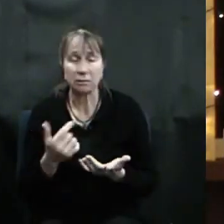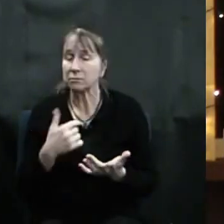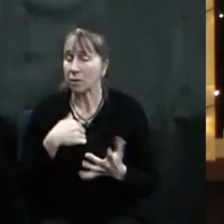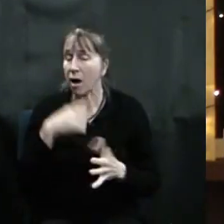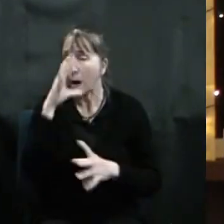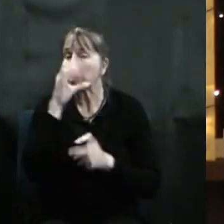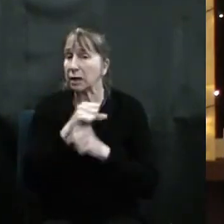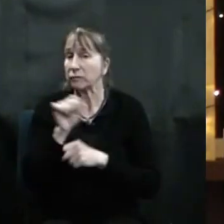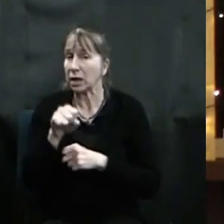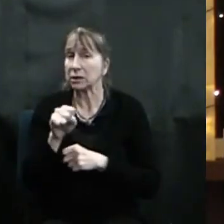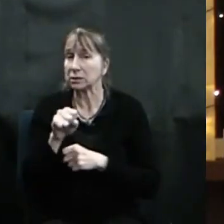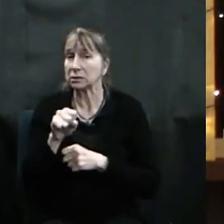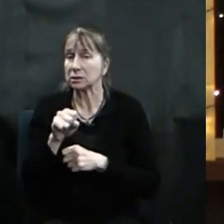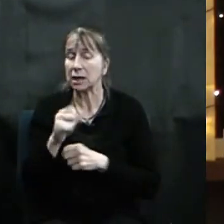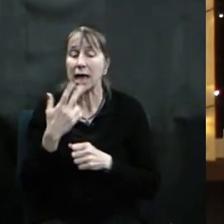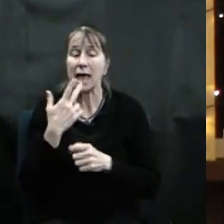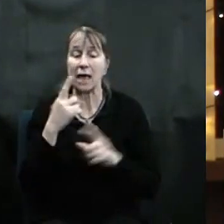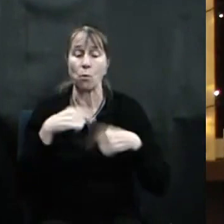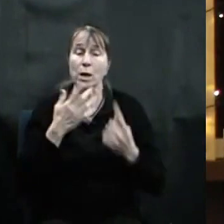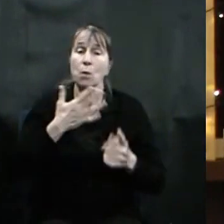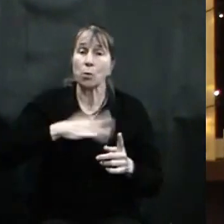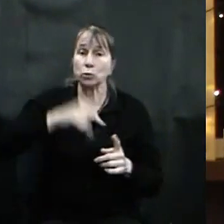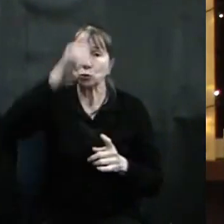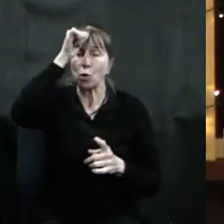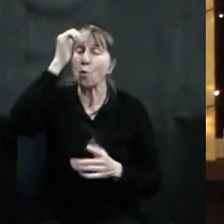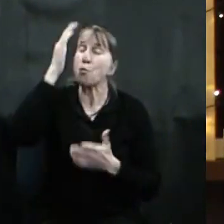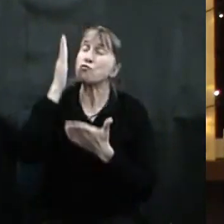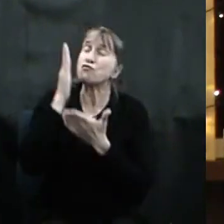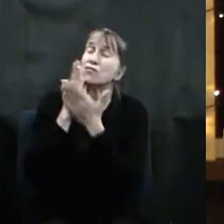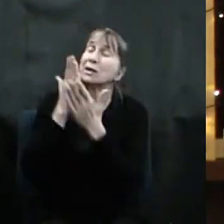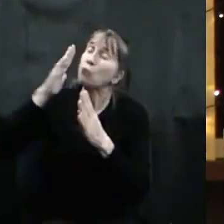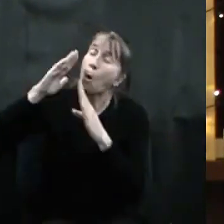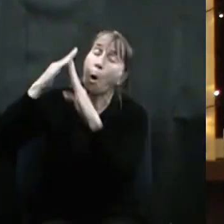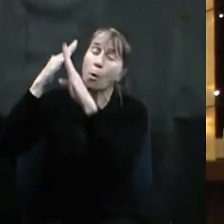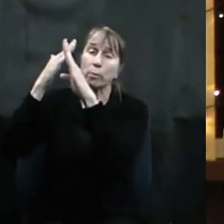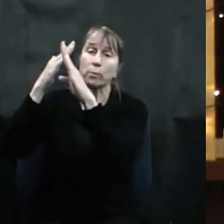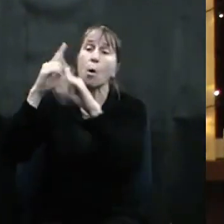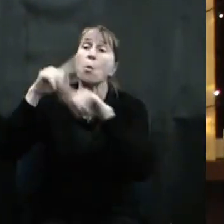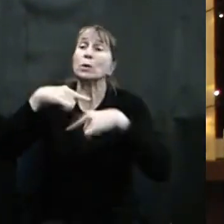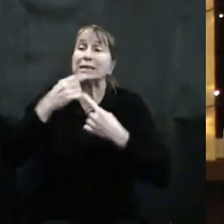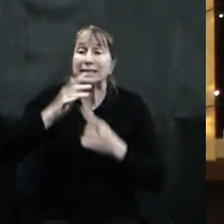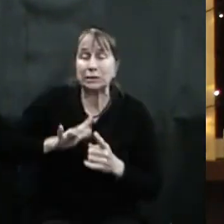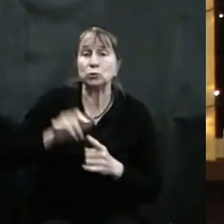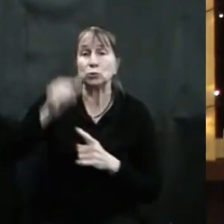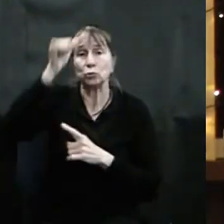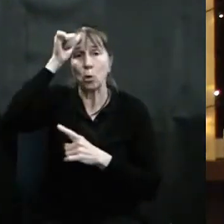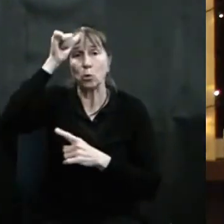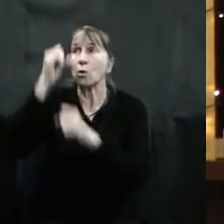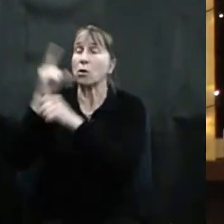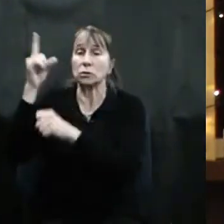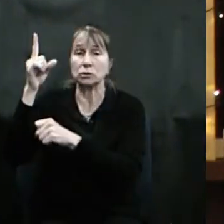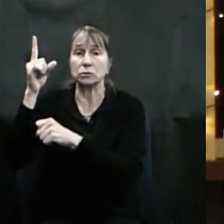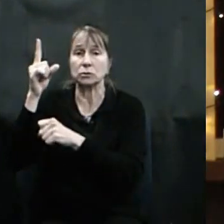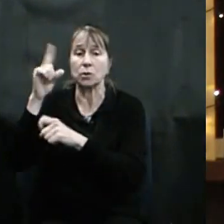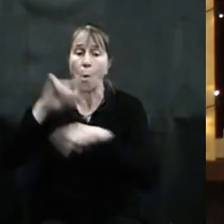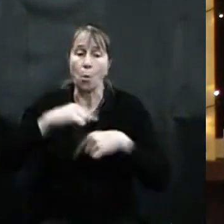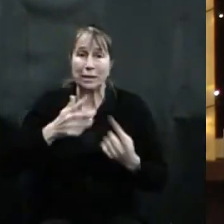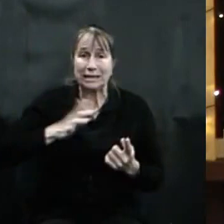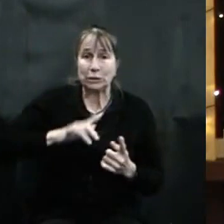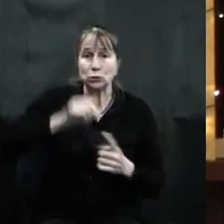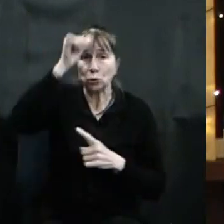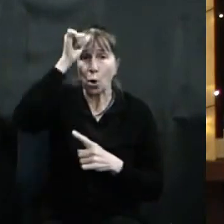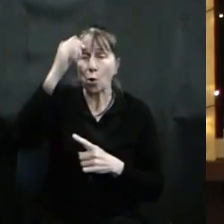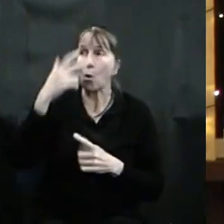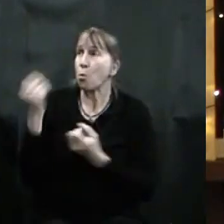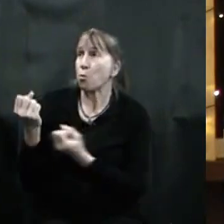hope, real hope, then to know God is also to know the hopelessness of centering our motivating